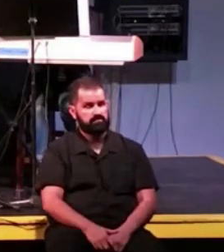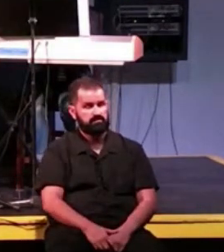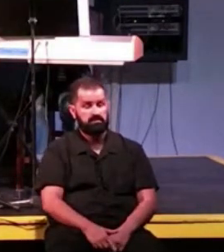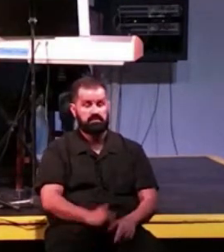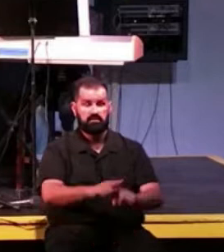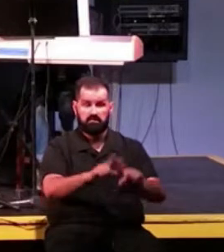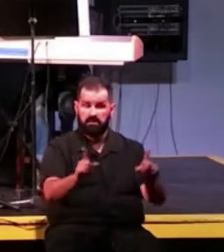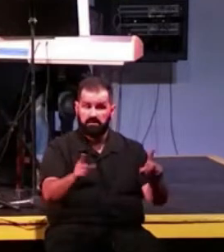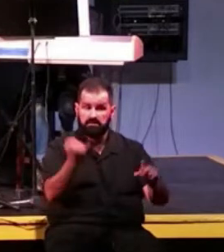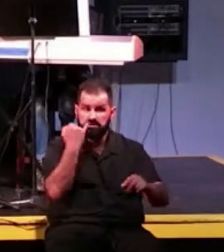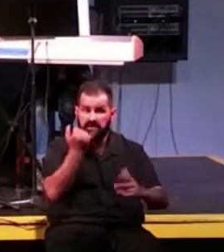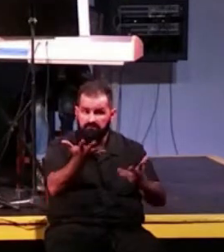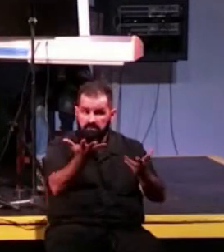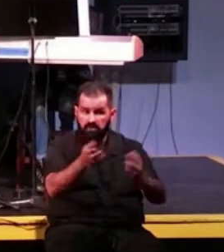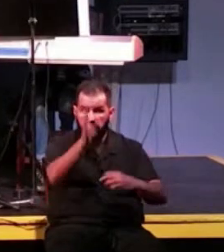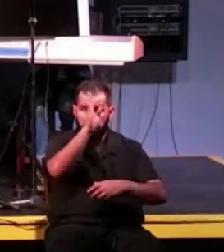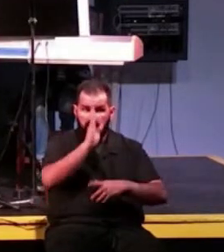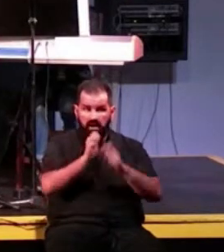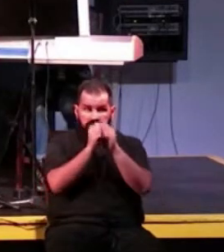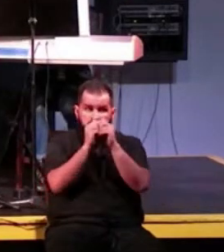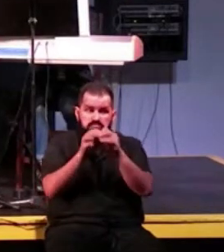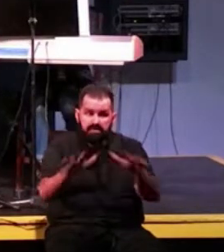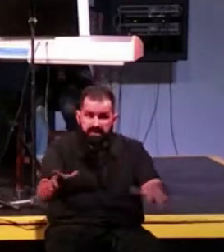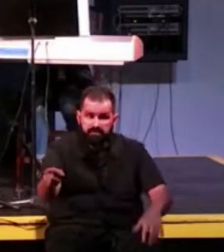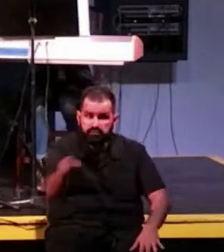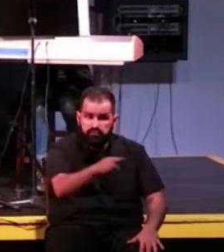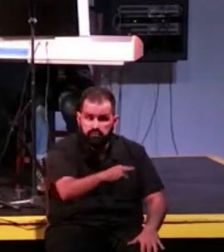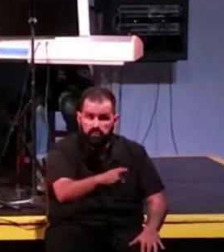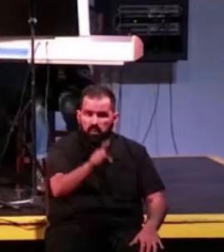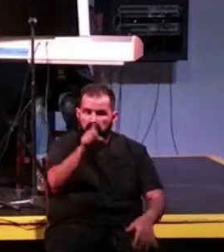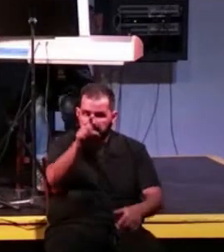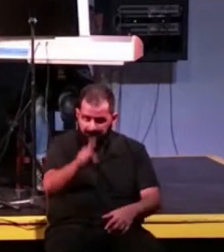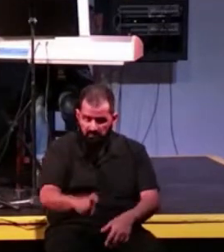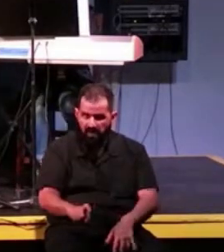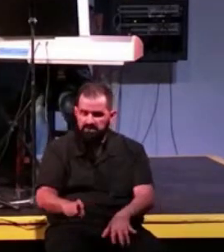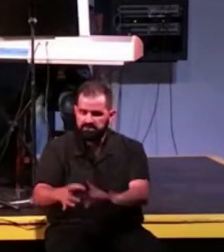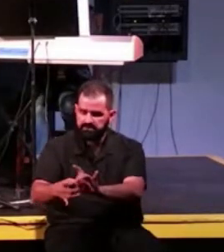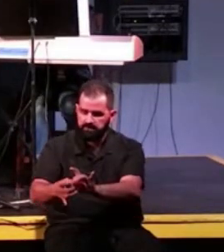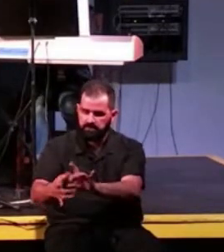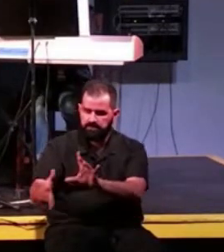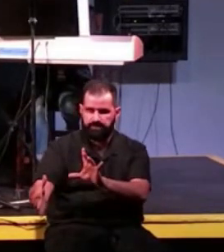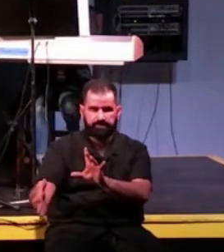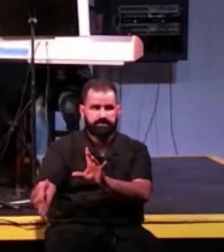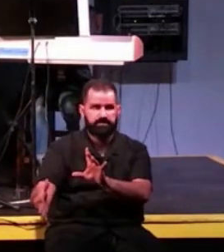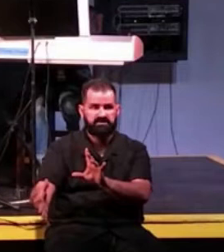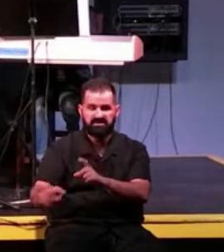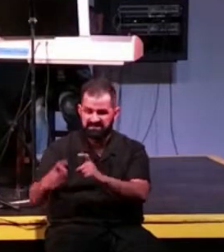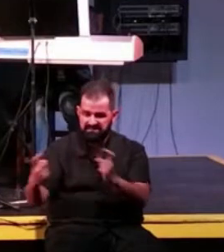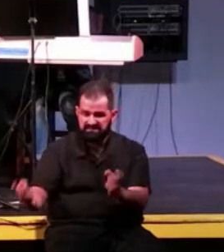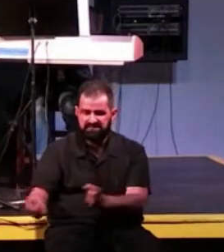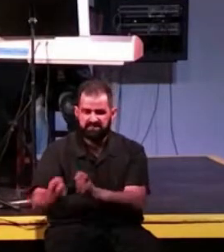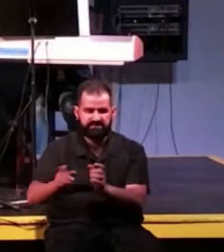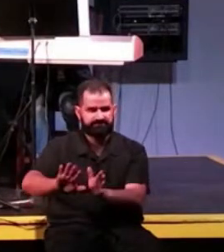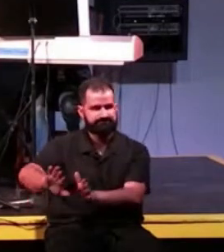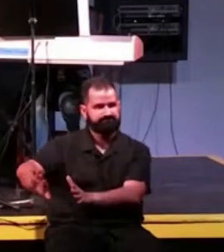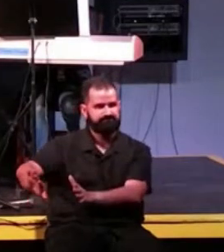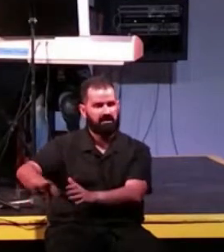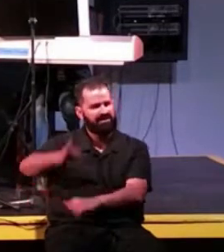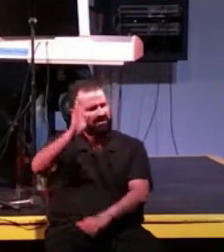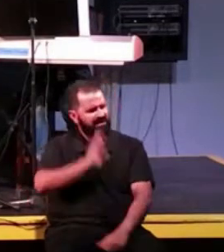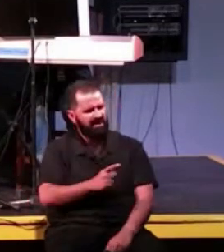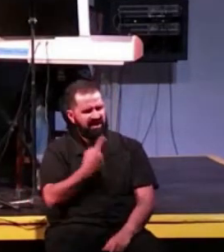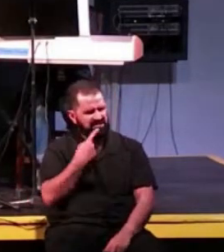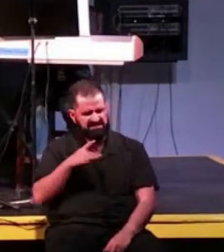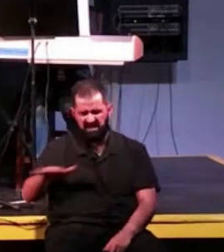But in order for God to bring the more into your life, you need to turn. And God said, Moab is not